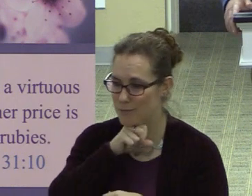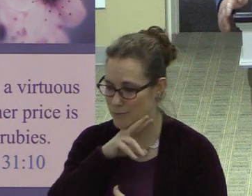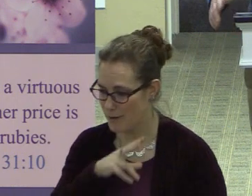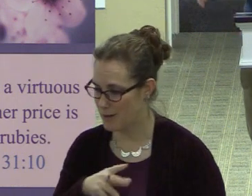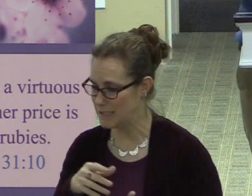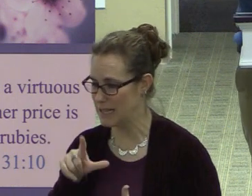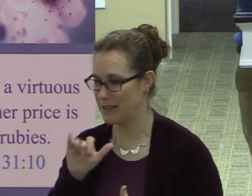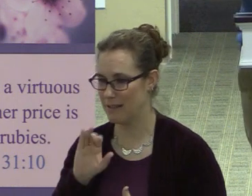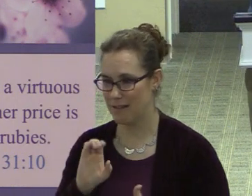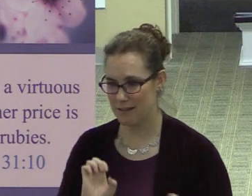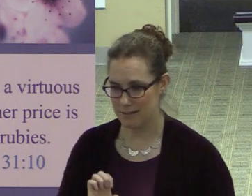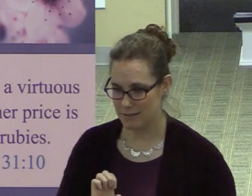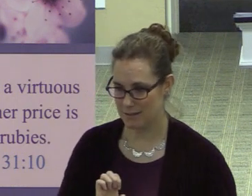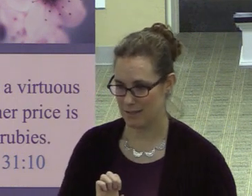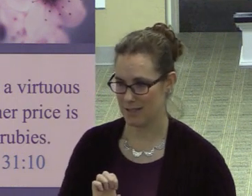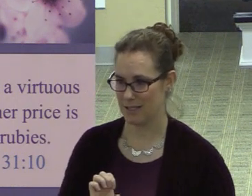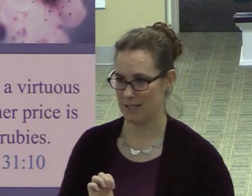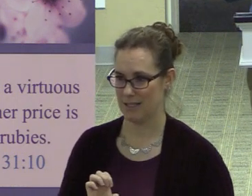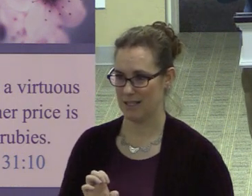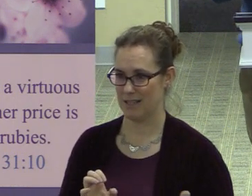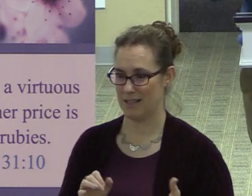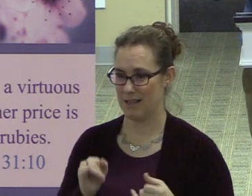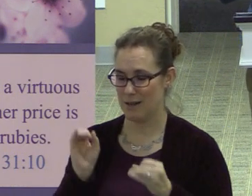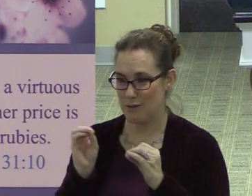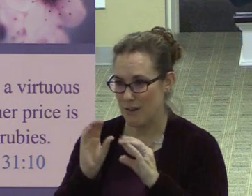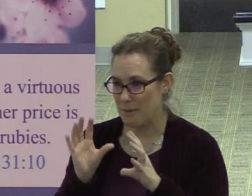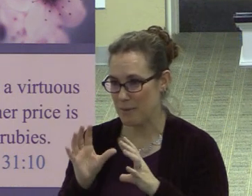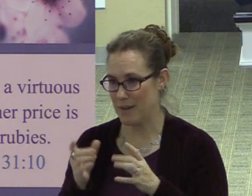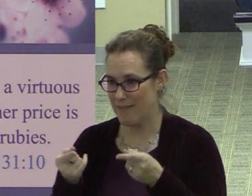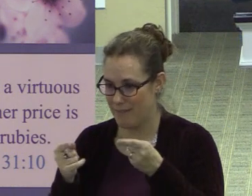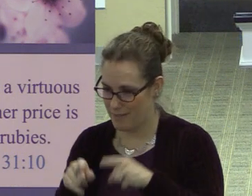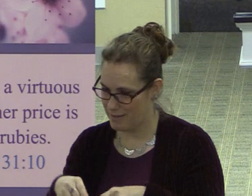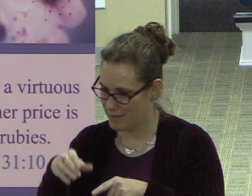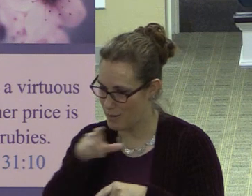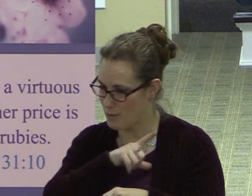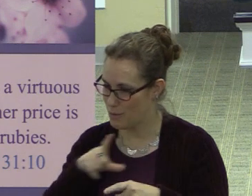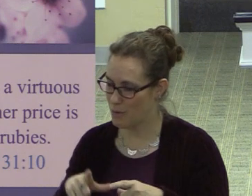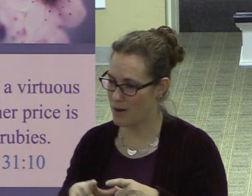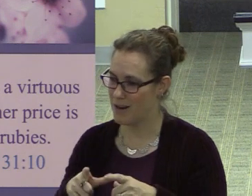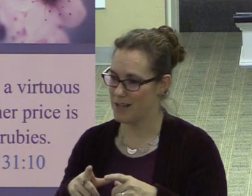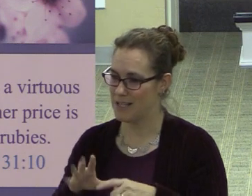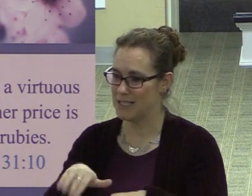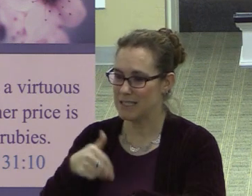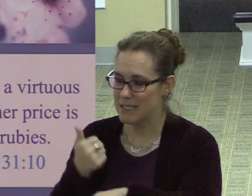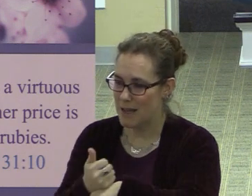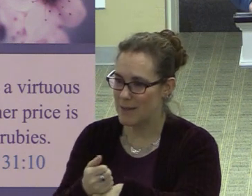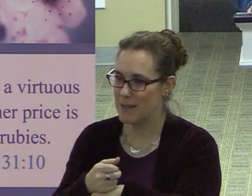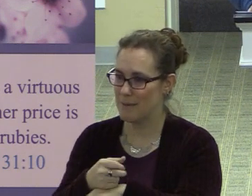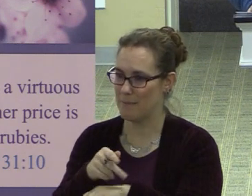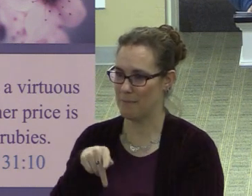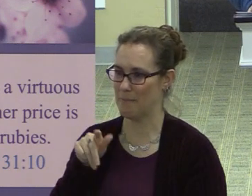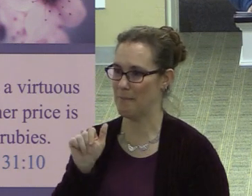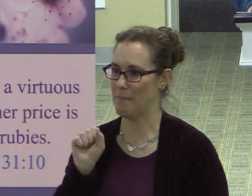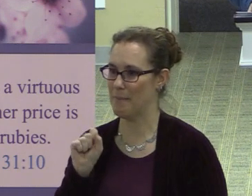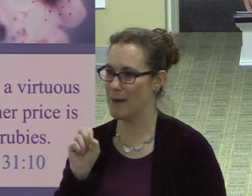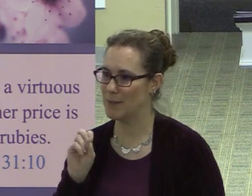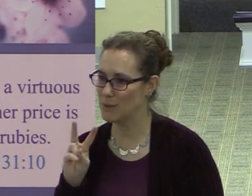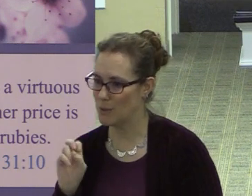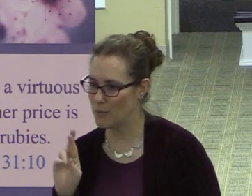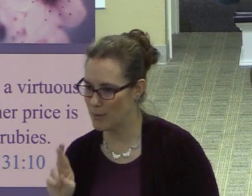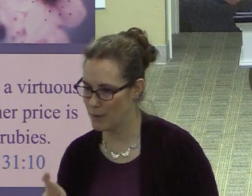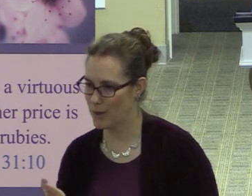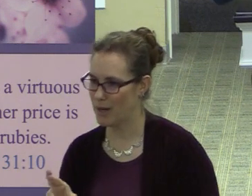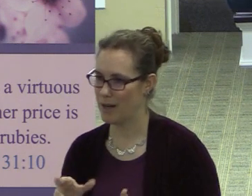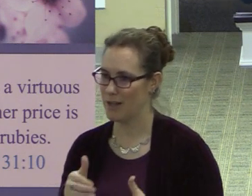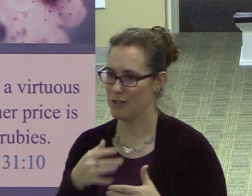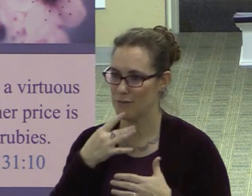the lice, and of course that incredible event that where the Lord established the Passover, and all that that pictured with the